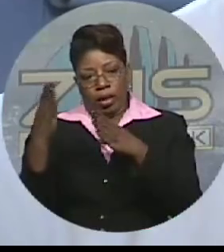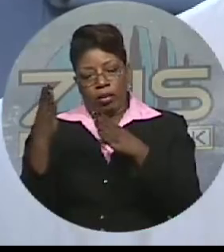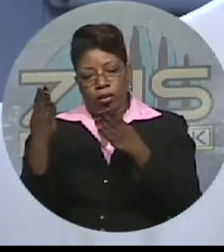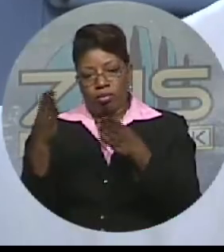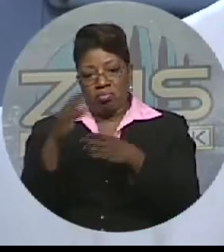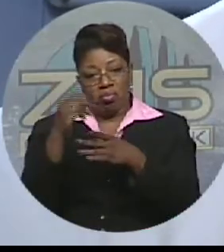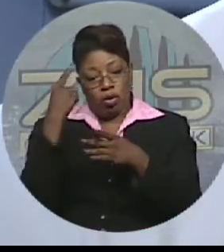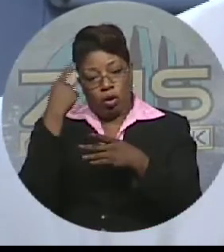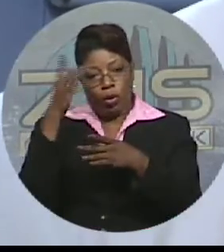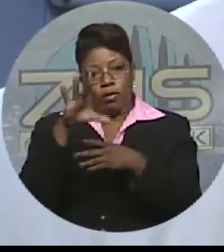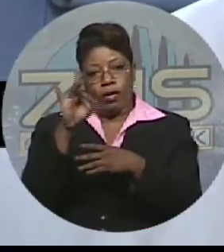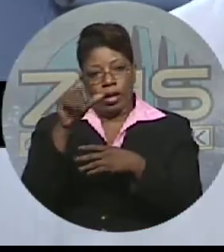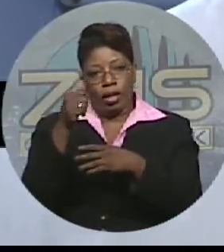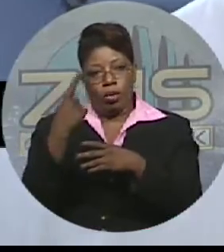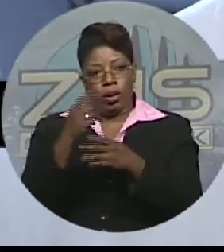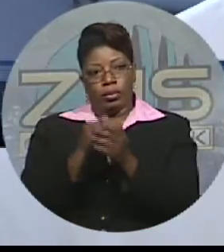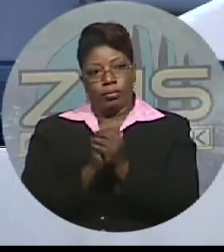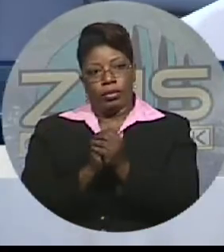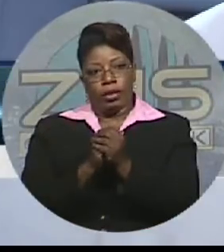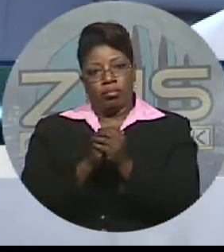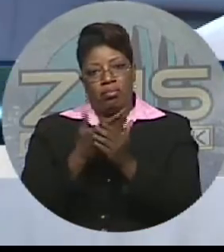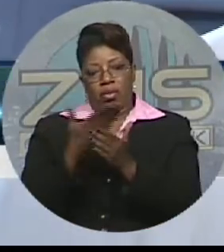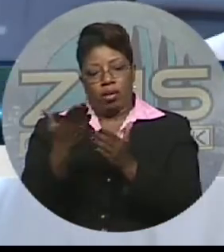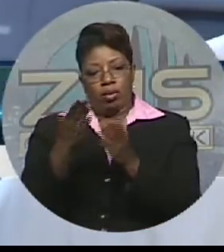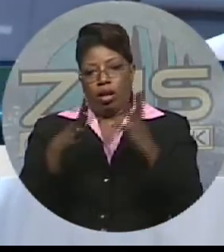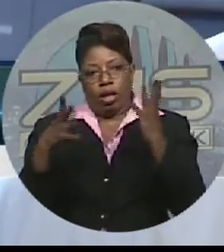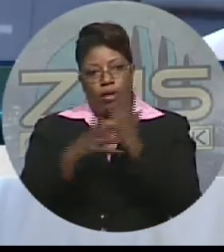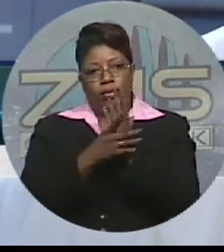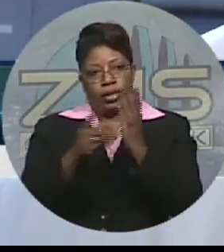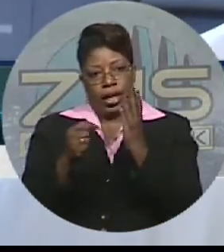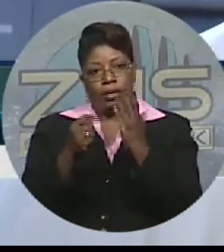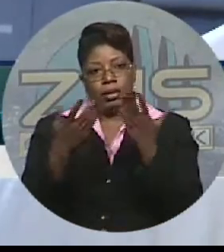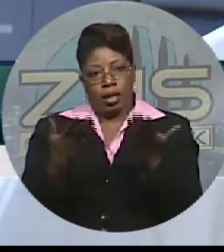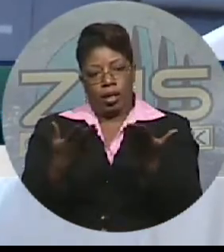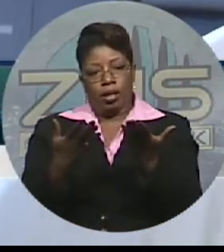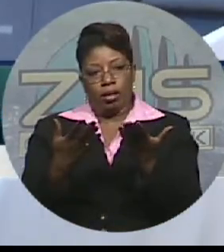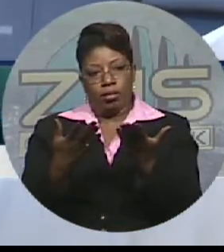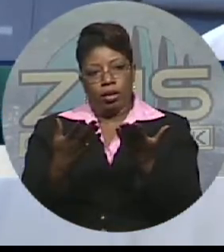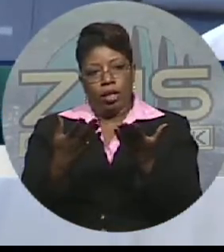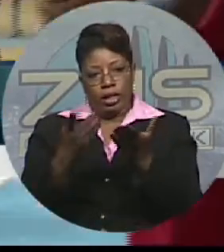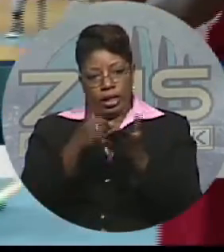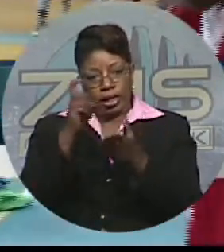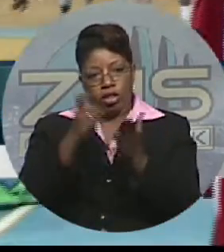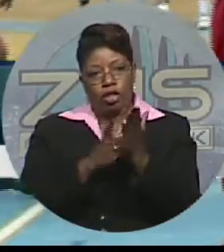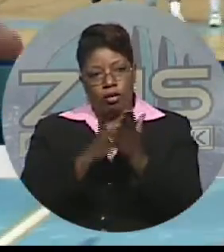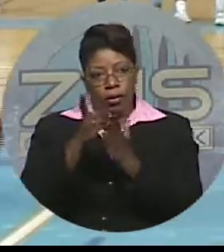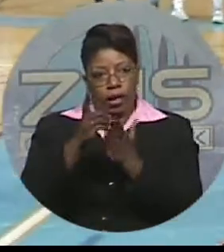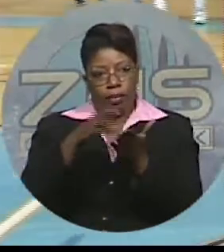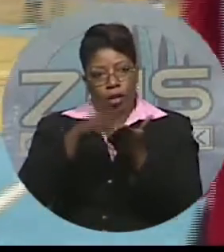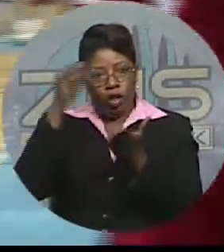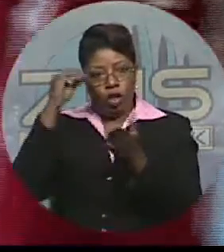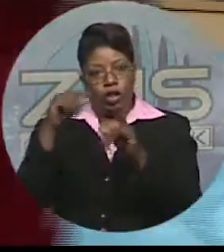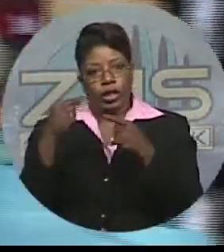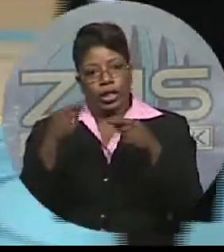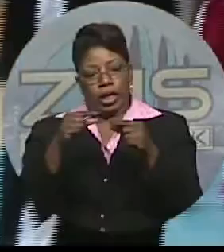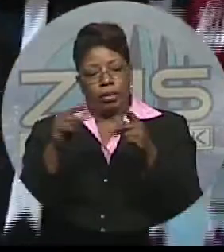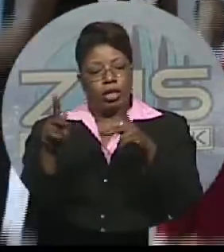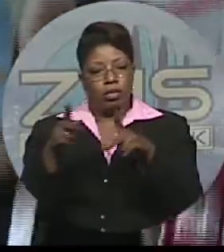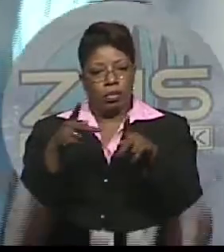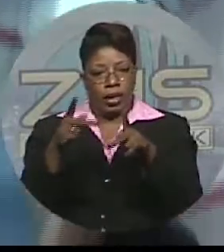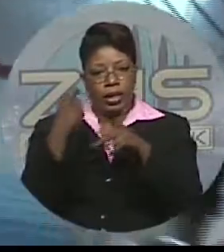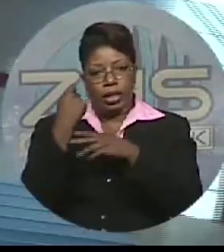There's a lot of talent here. It's raw talent that needs to be developed. They need to learn the game, the way it's played,